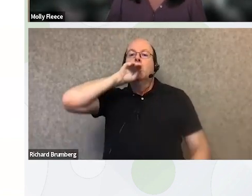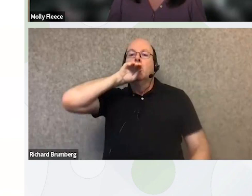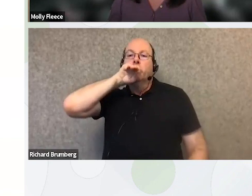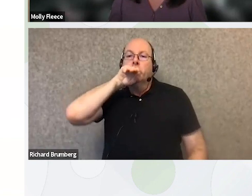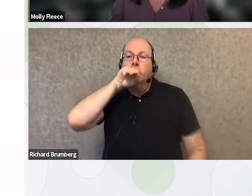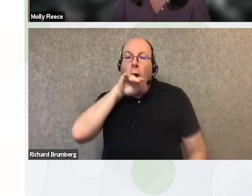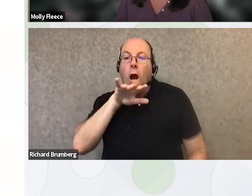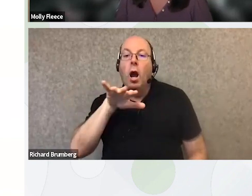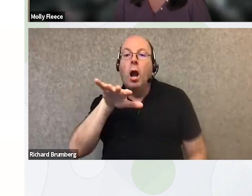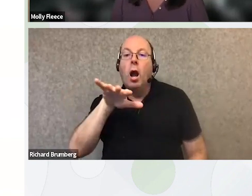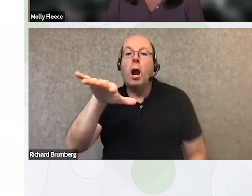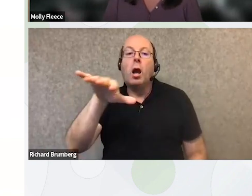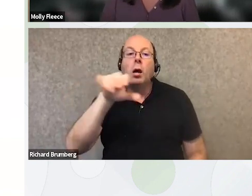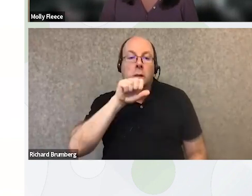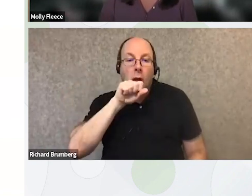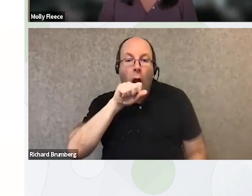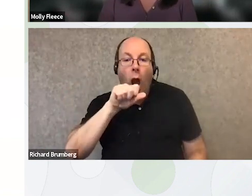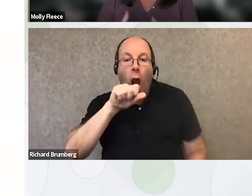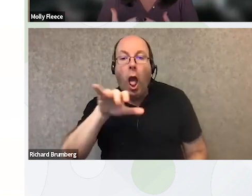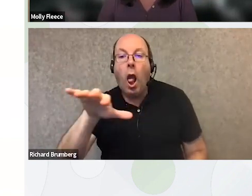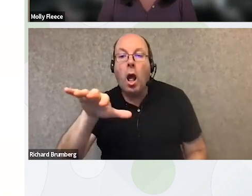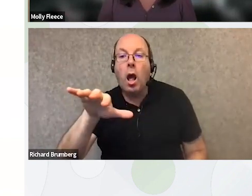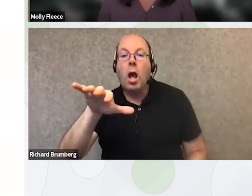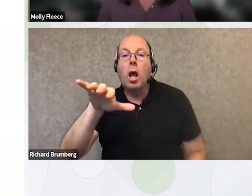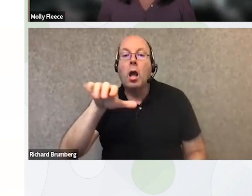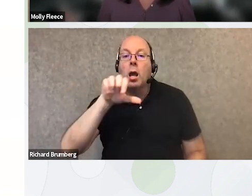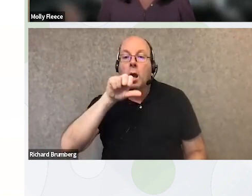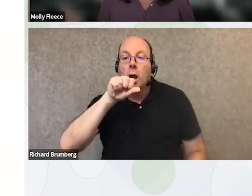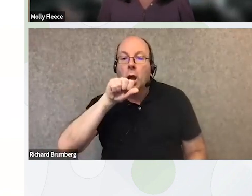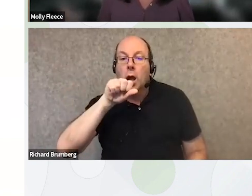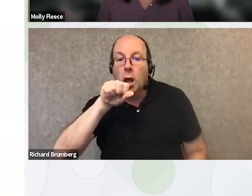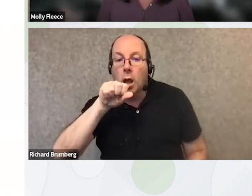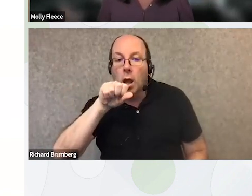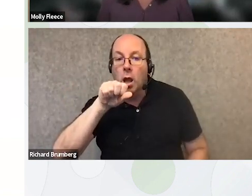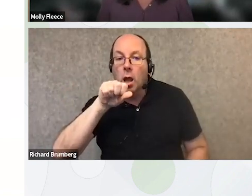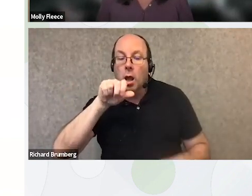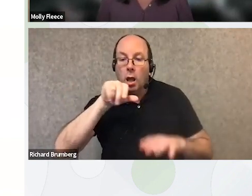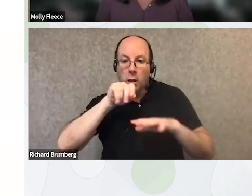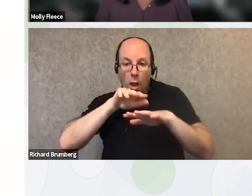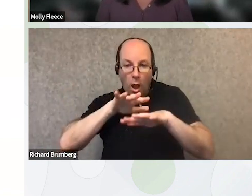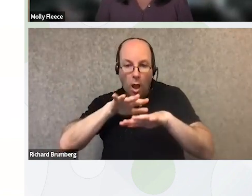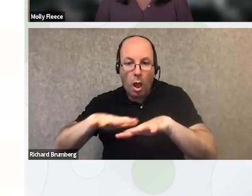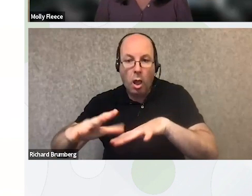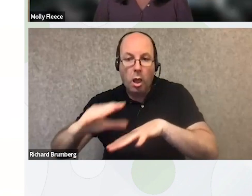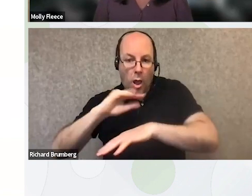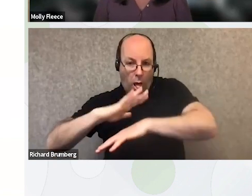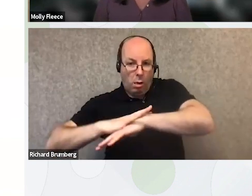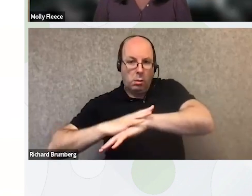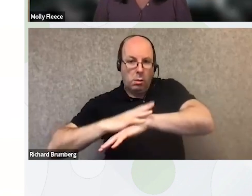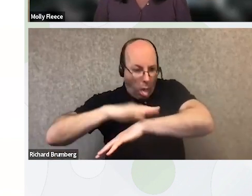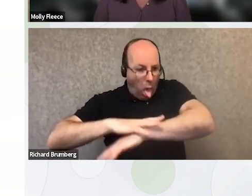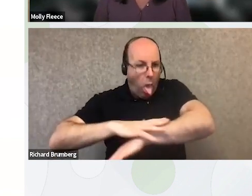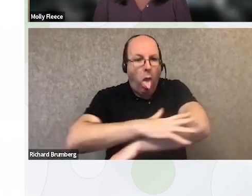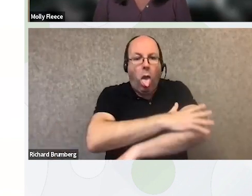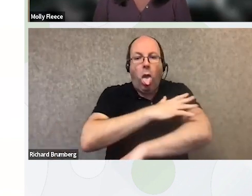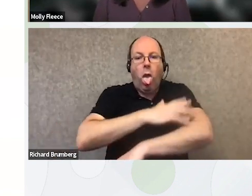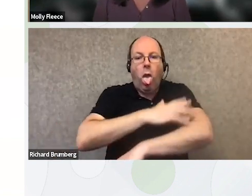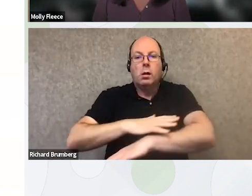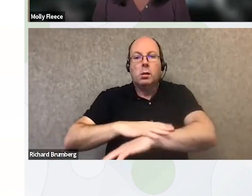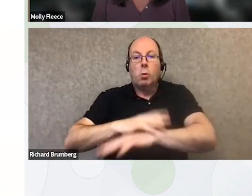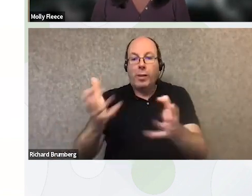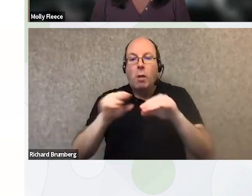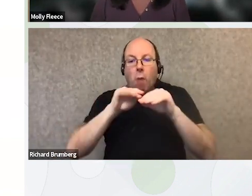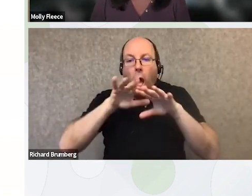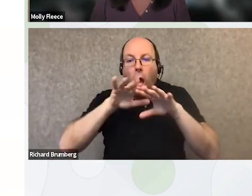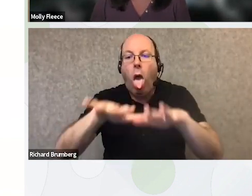droplet and or aerosol, contaminating their immediate bodily surface, like their skin or their clothes, or the surrounding objects